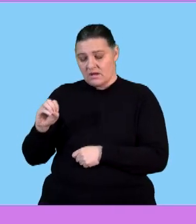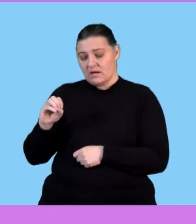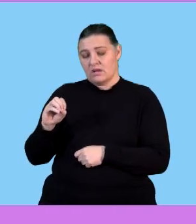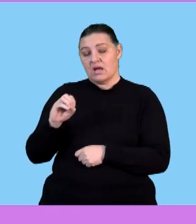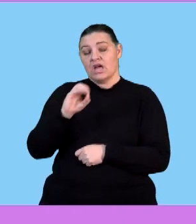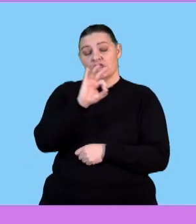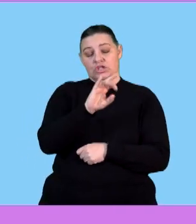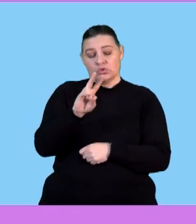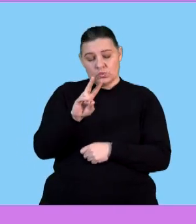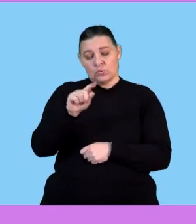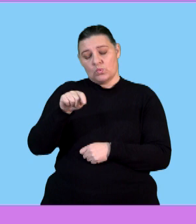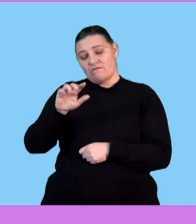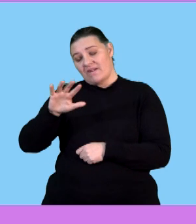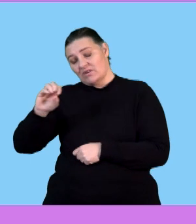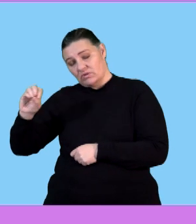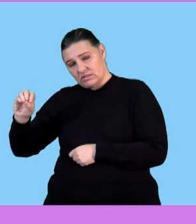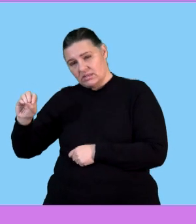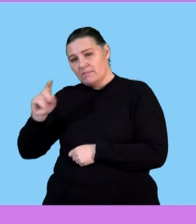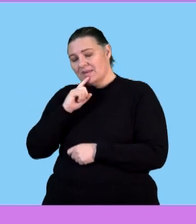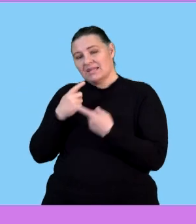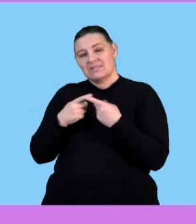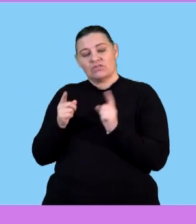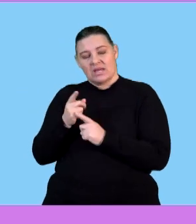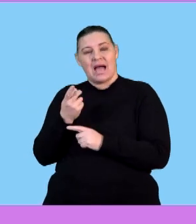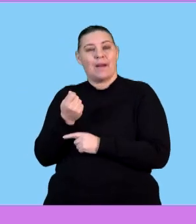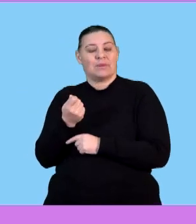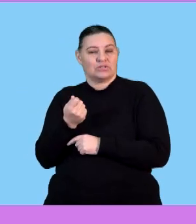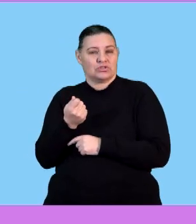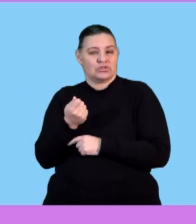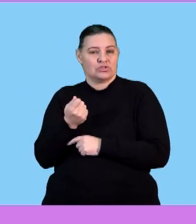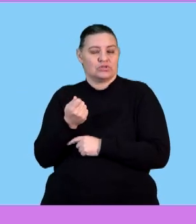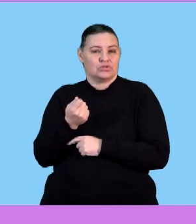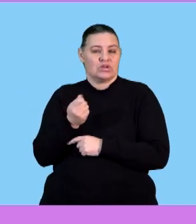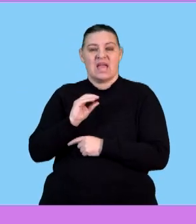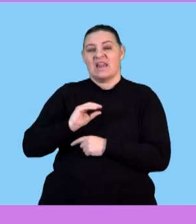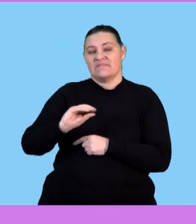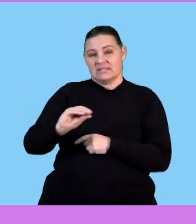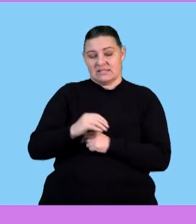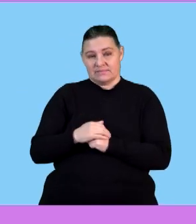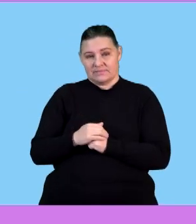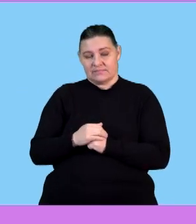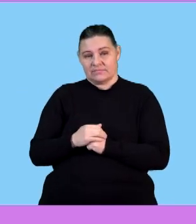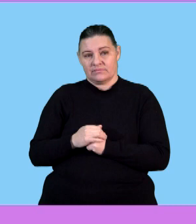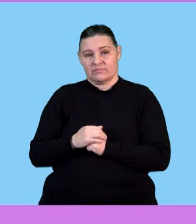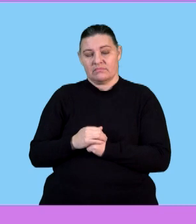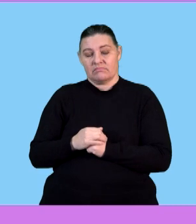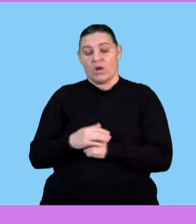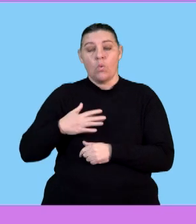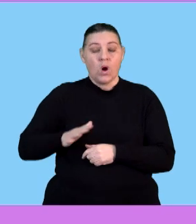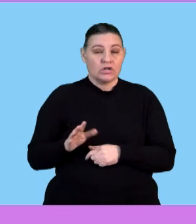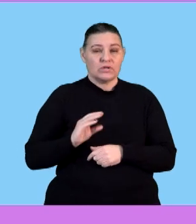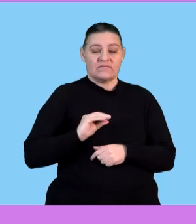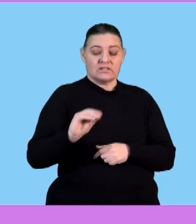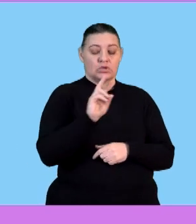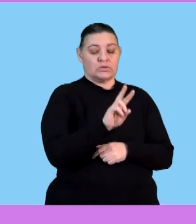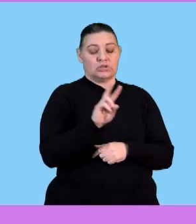32,500 Rand. The difference here will tell you the amount of money that he invested. So he wants to invest